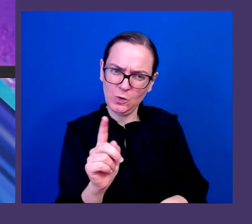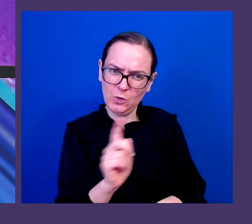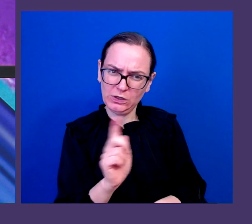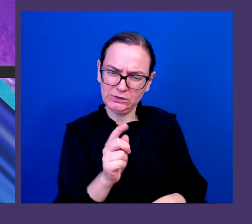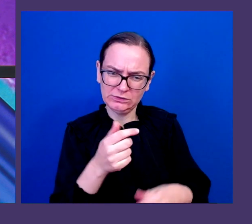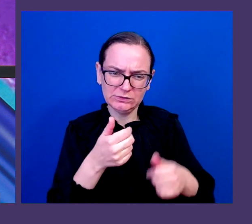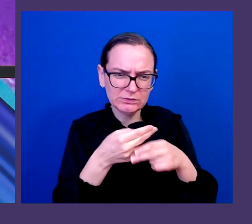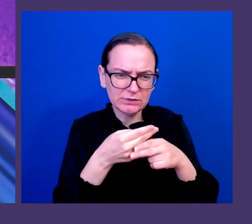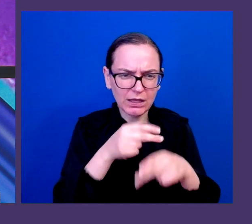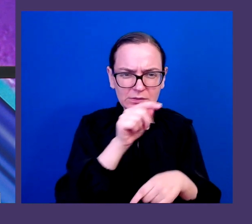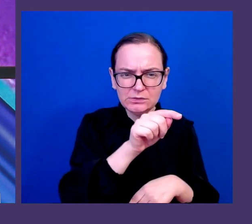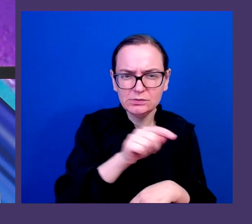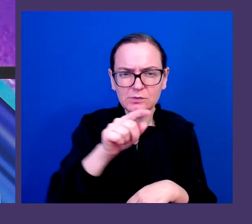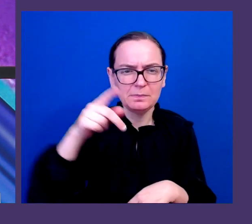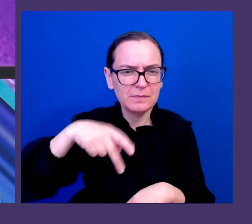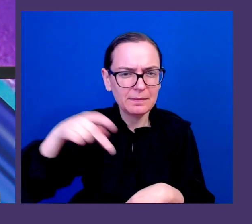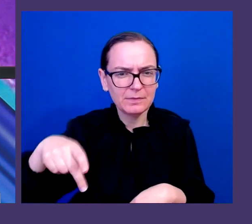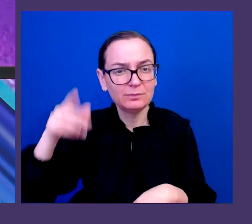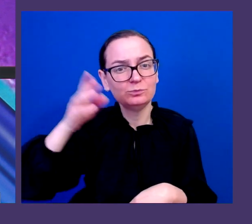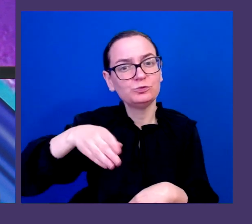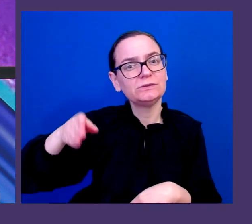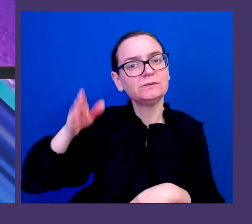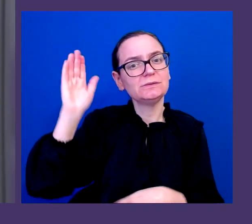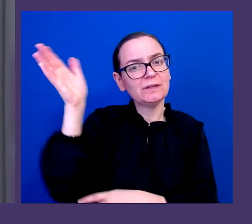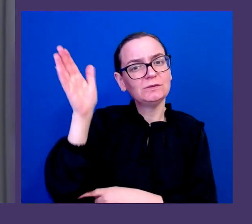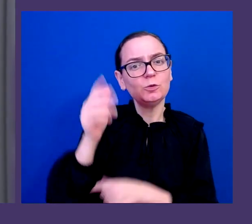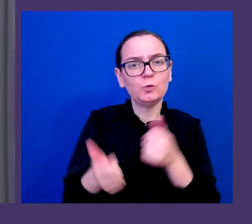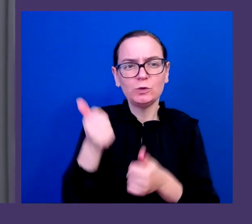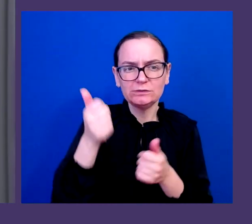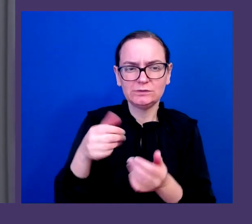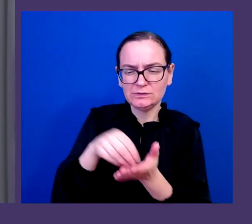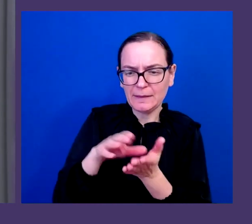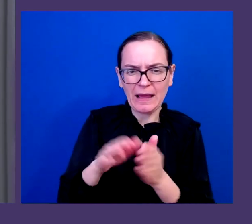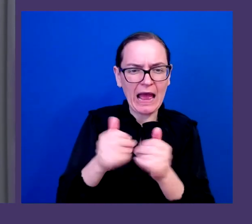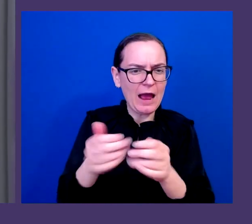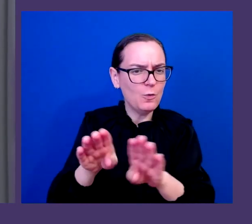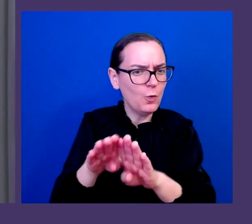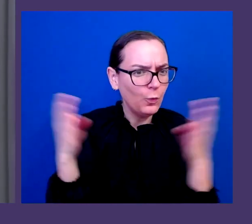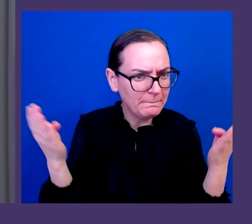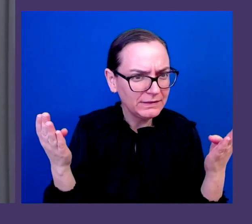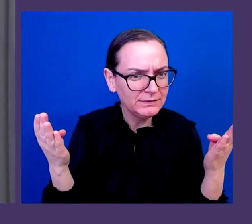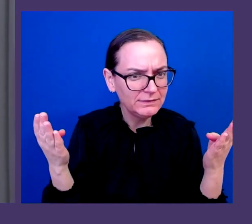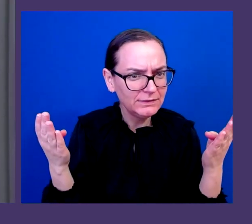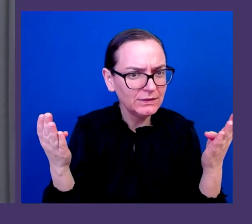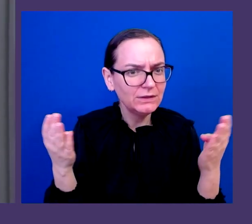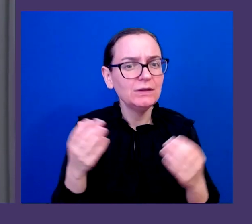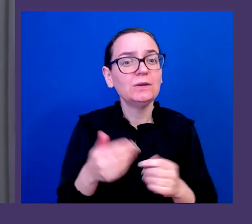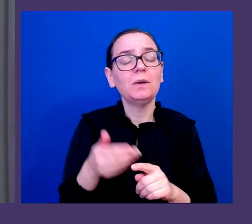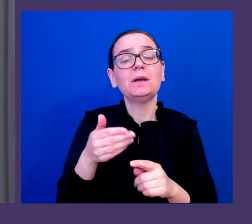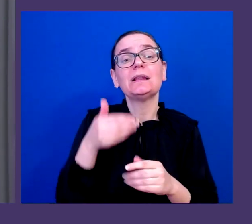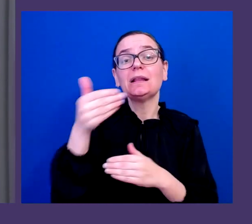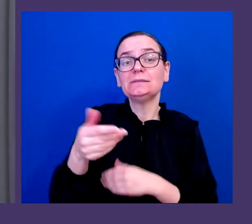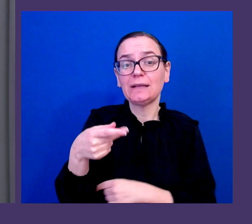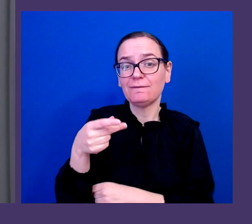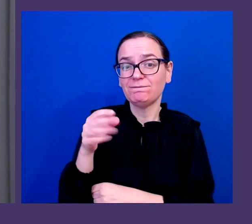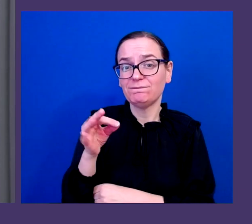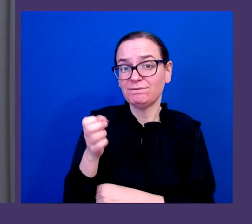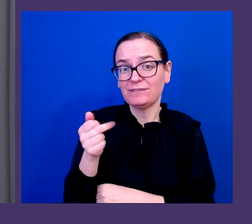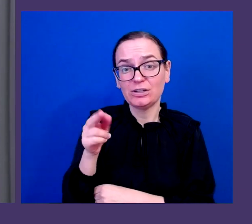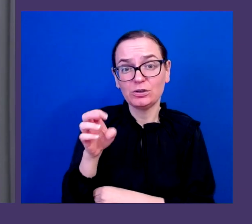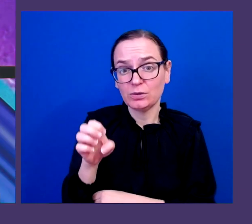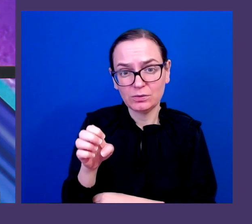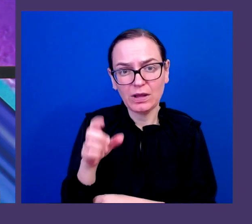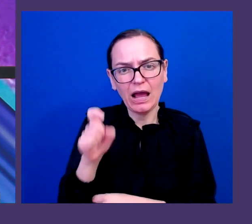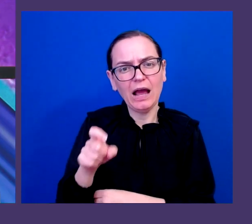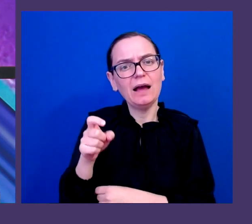PowerPoint presentation, which document, how to open it. And prior to this next feature, I would have to open it, summarize it, read